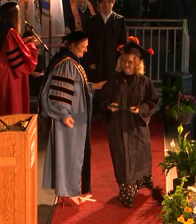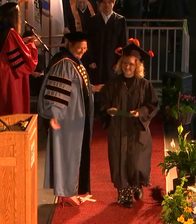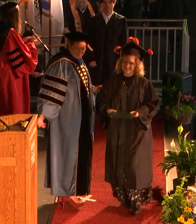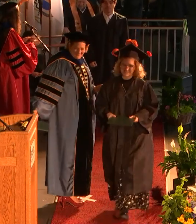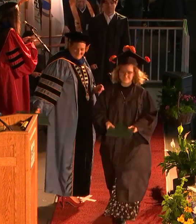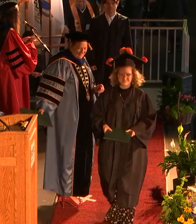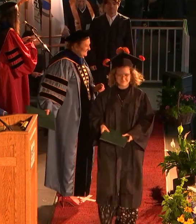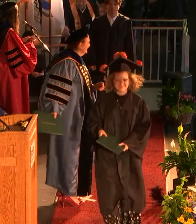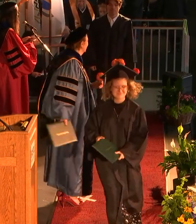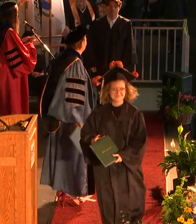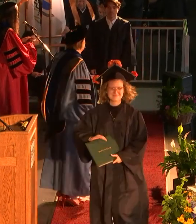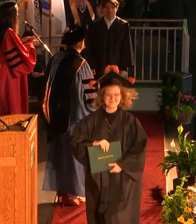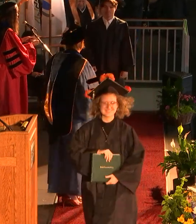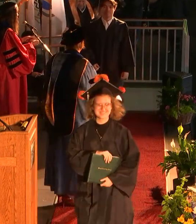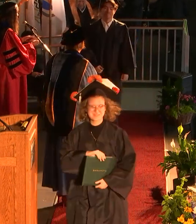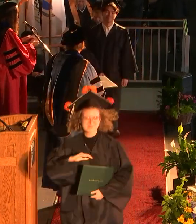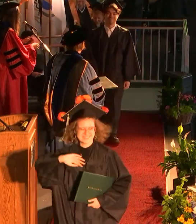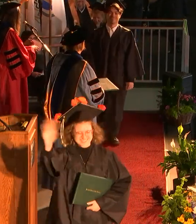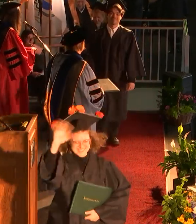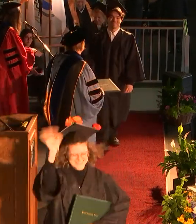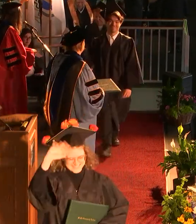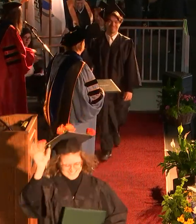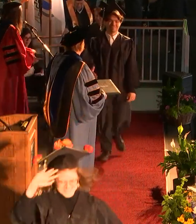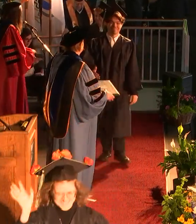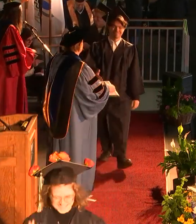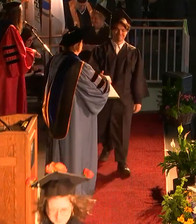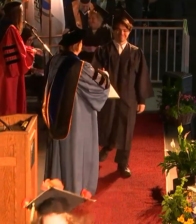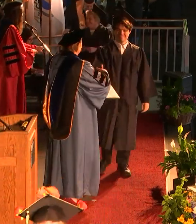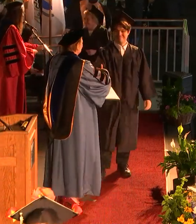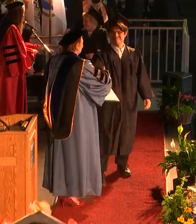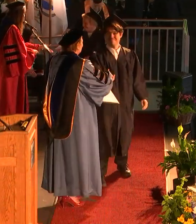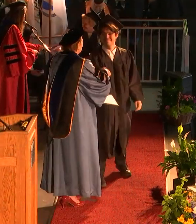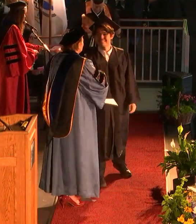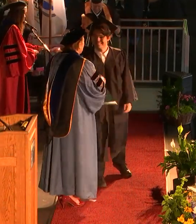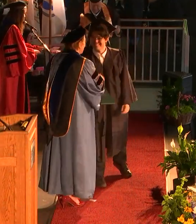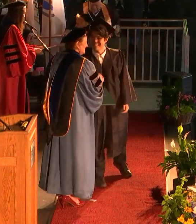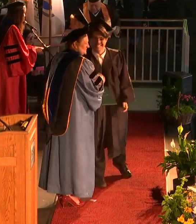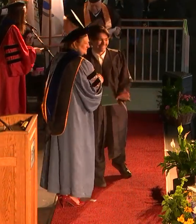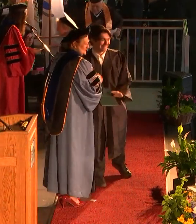Thomas P. Galanis, summa cum laude.